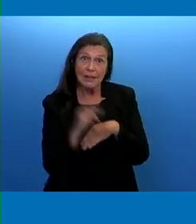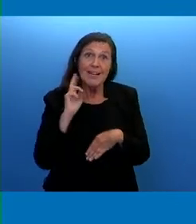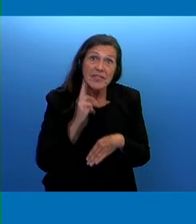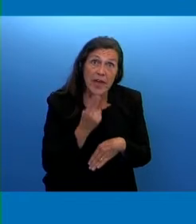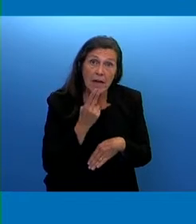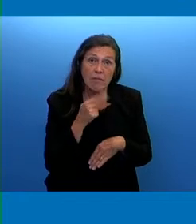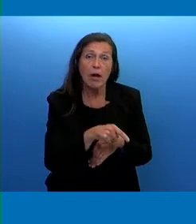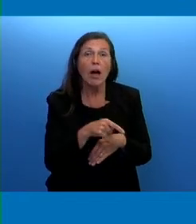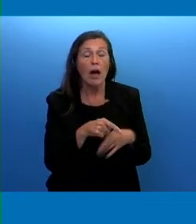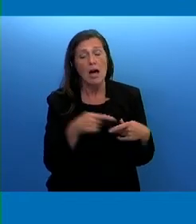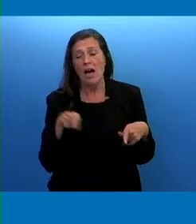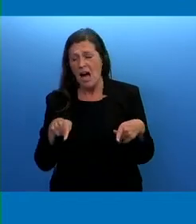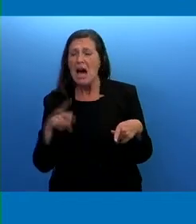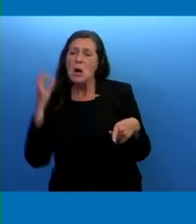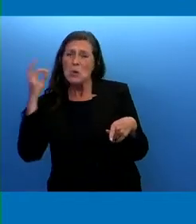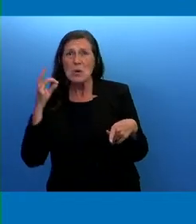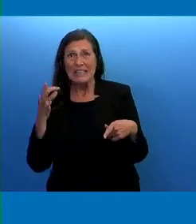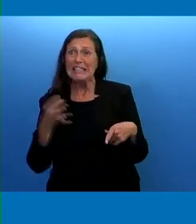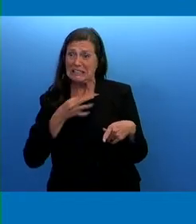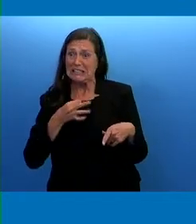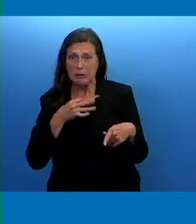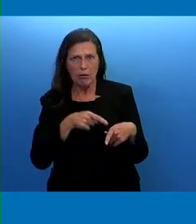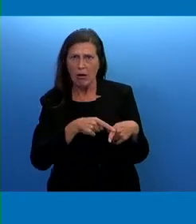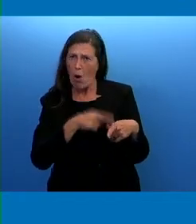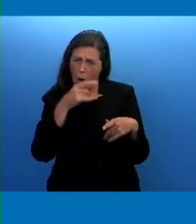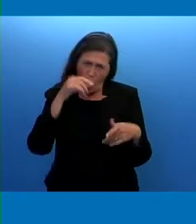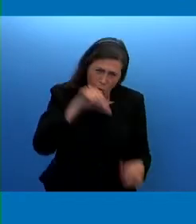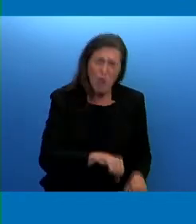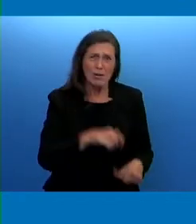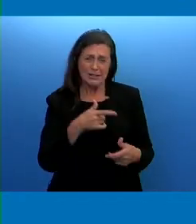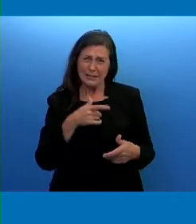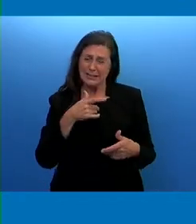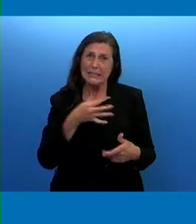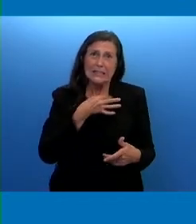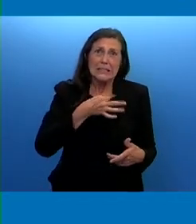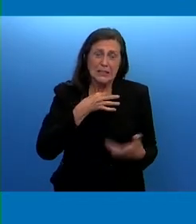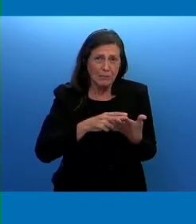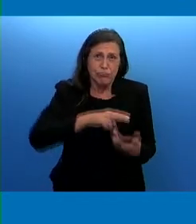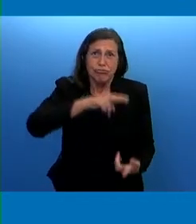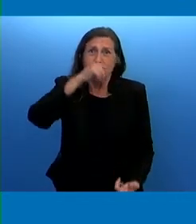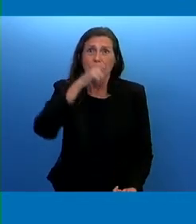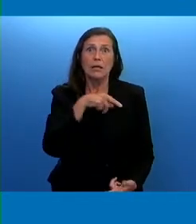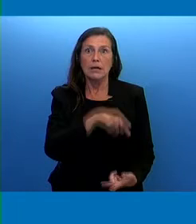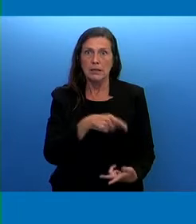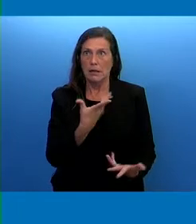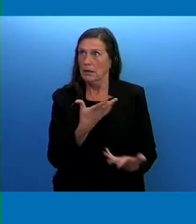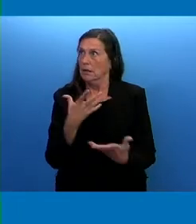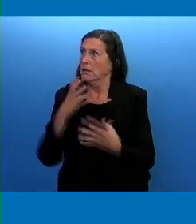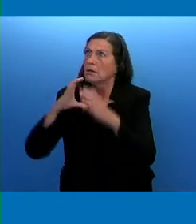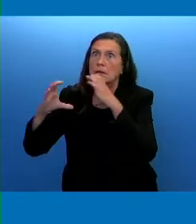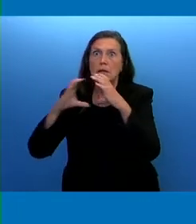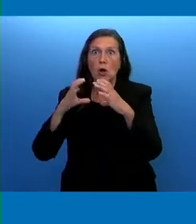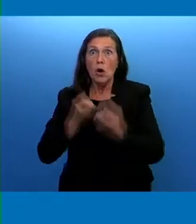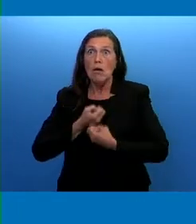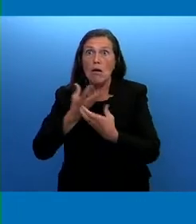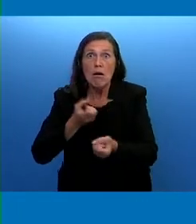exacerbated, for they may find themselves separated from the very people with whom that they are best able to talk, using sign